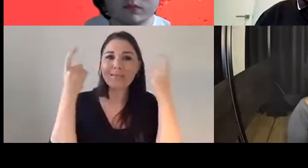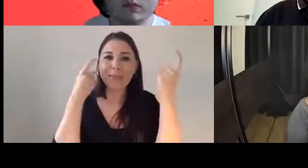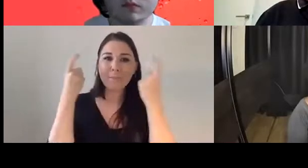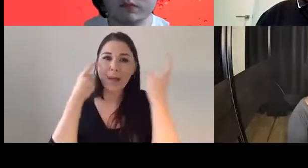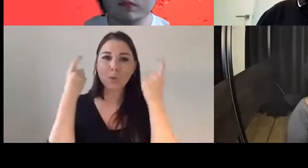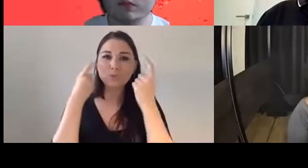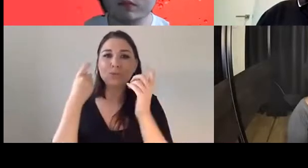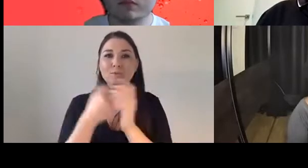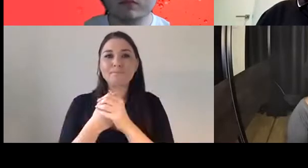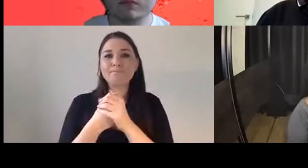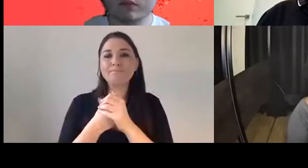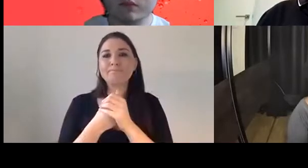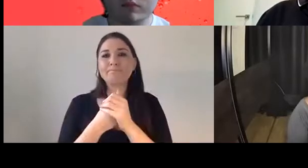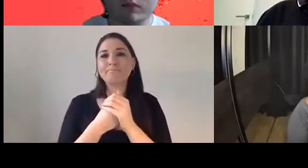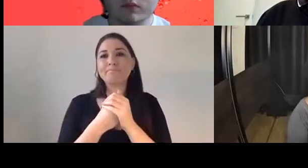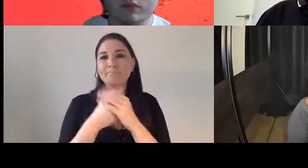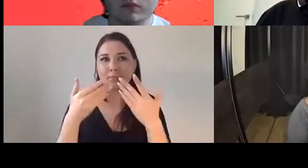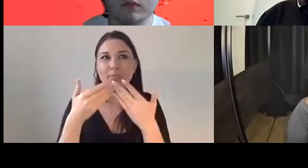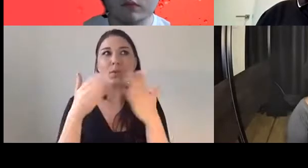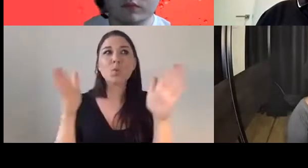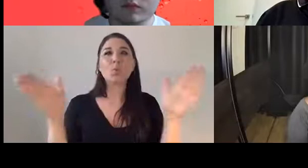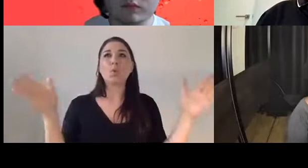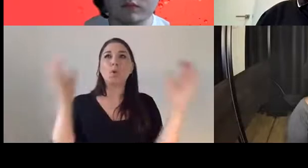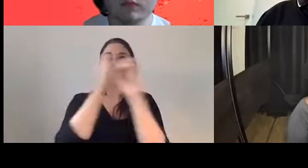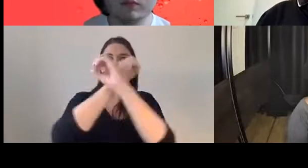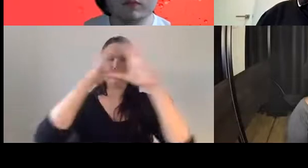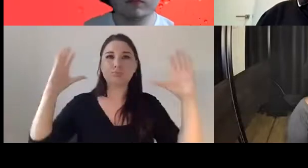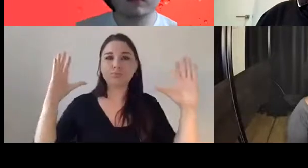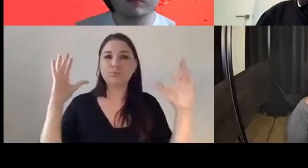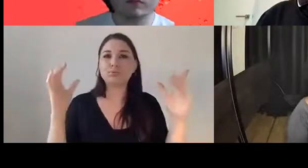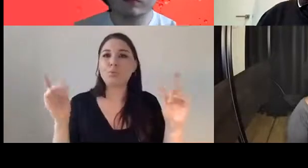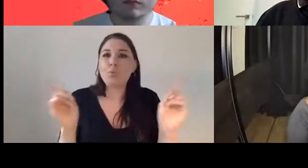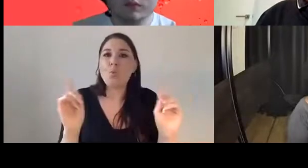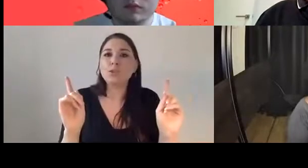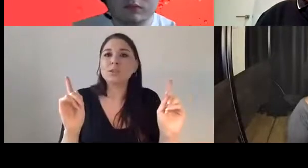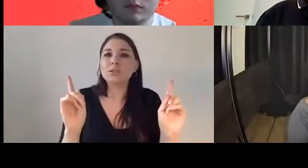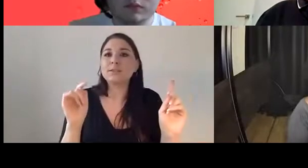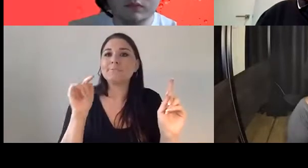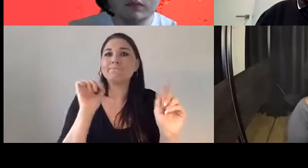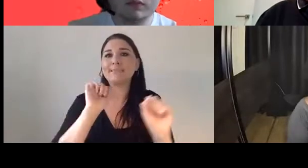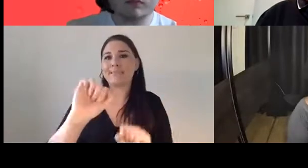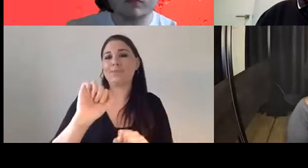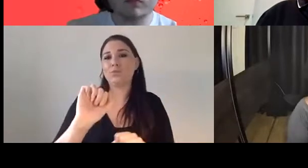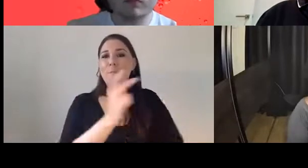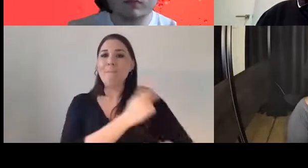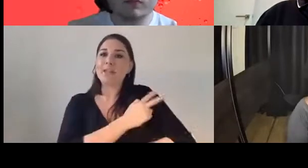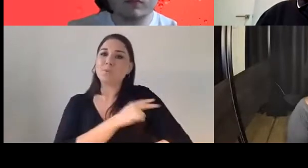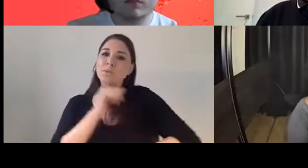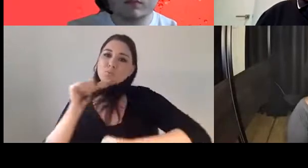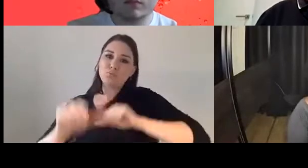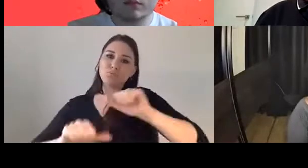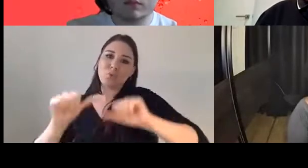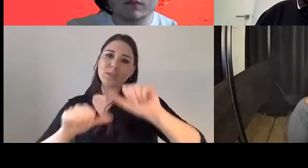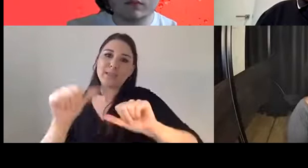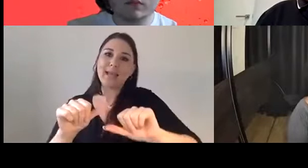systemically. So, what biases are existing in your talent management process, for example, that might